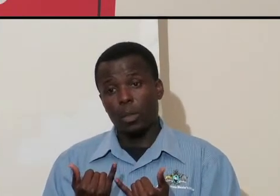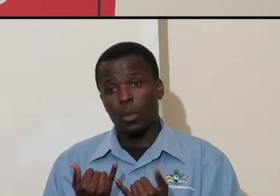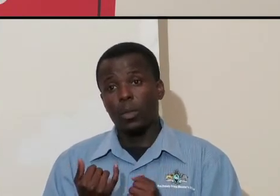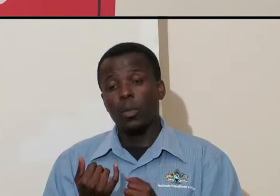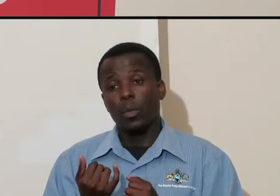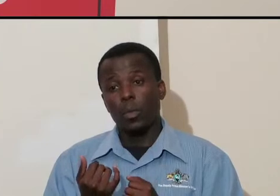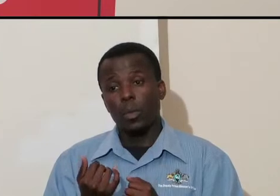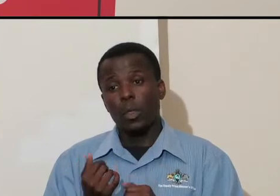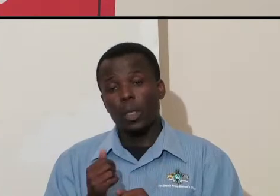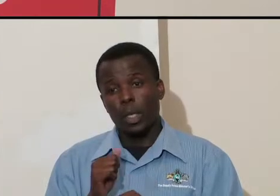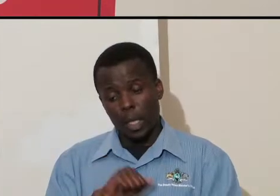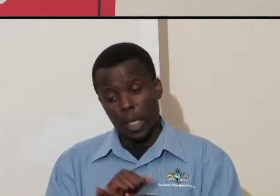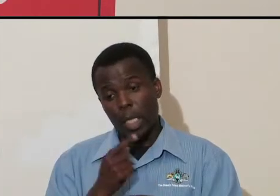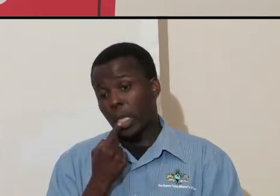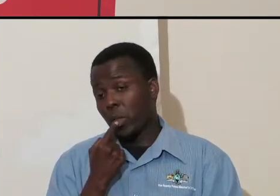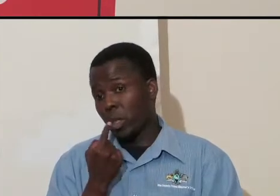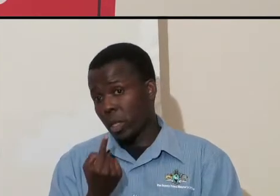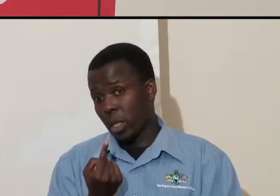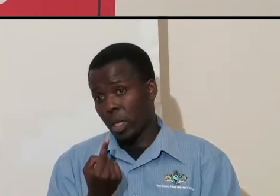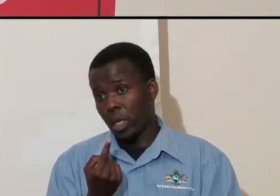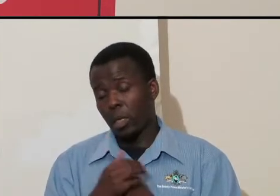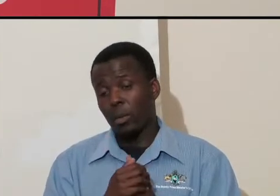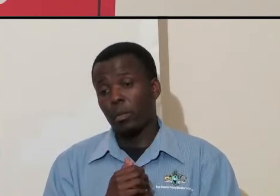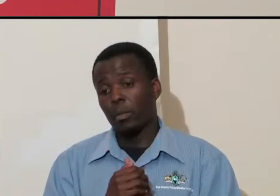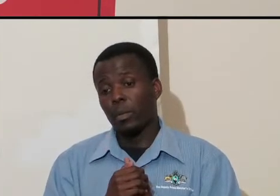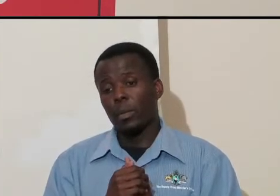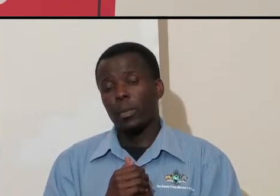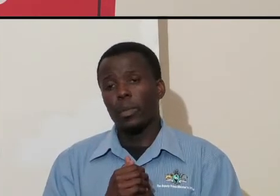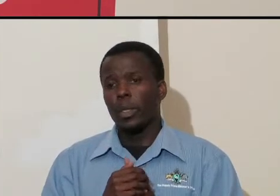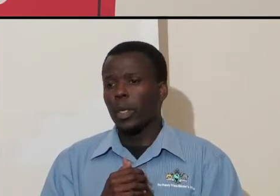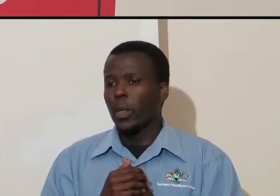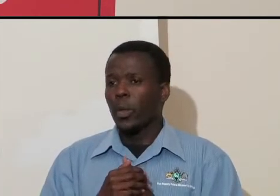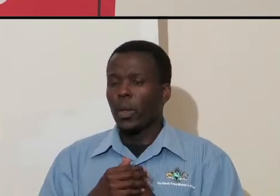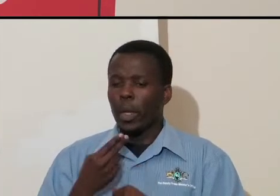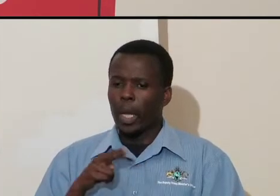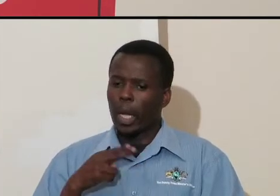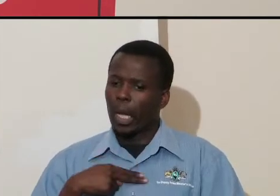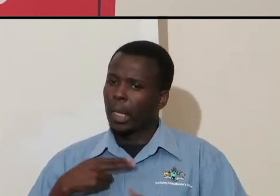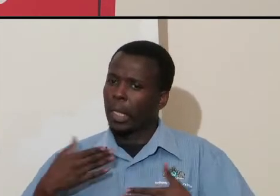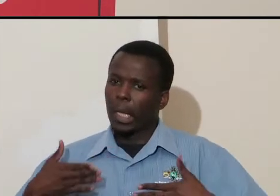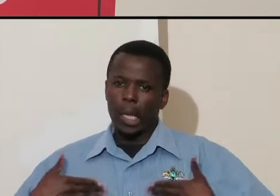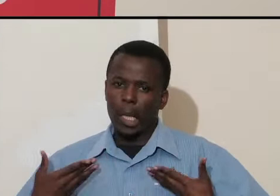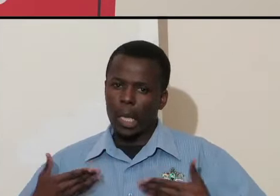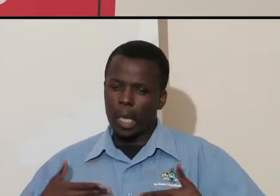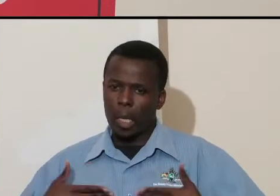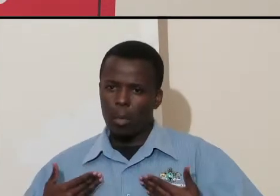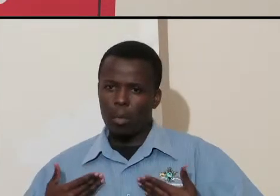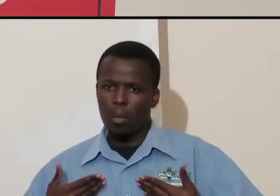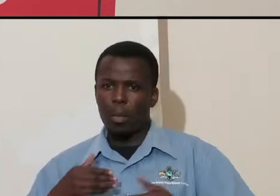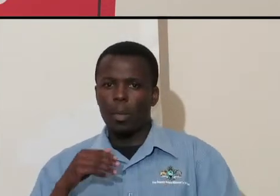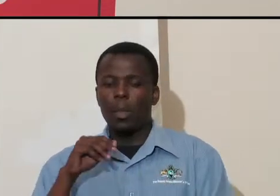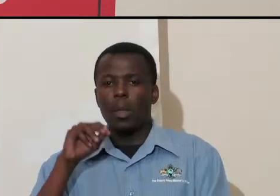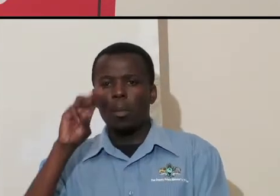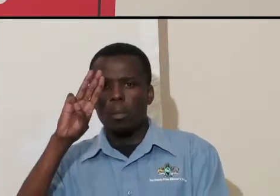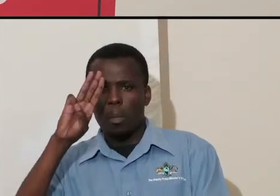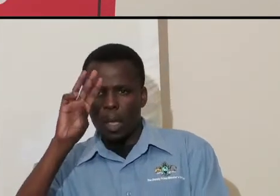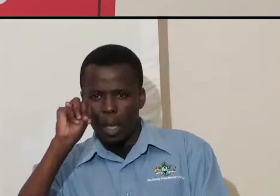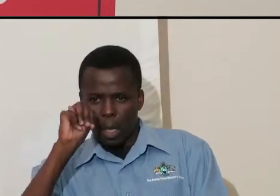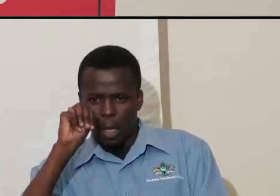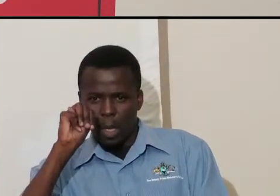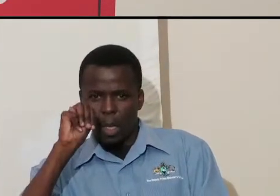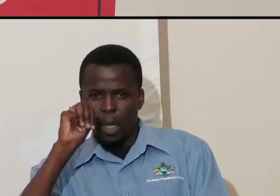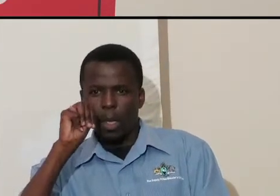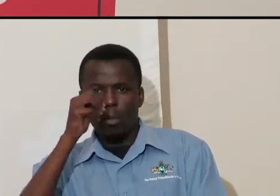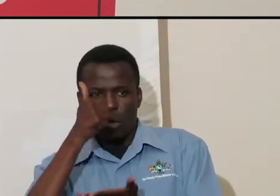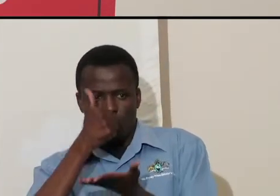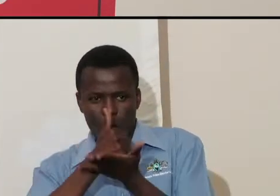our deepest and utmost appreciation to the Prime Minister's Office in collaboration with Nature.